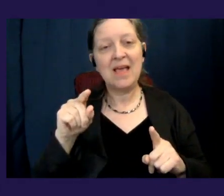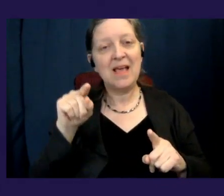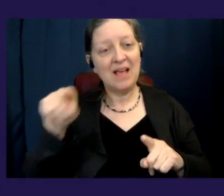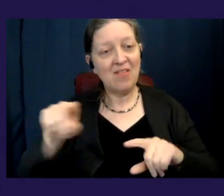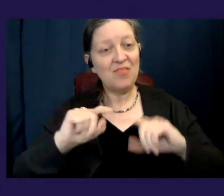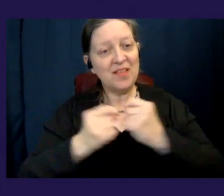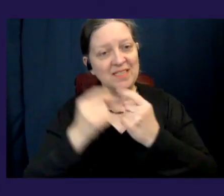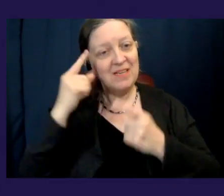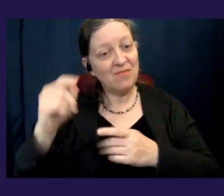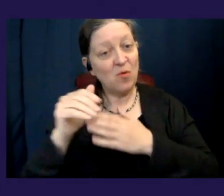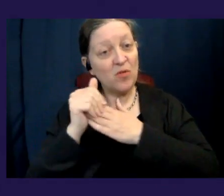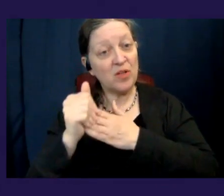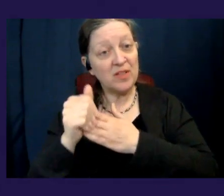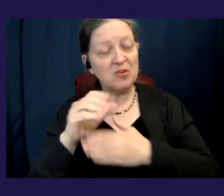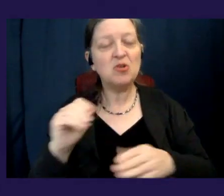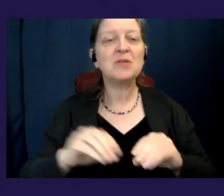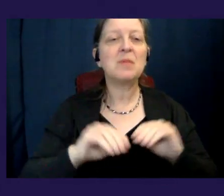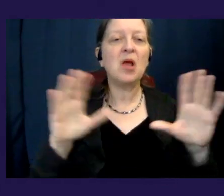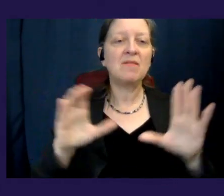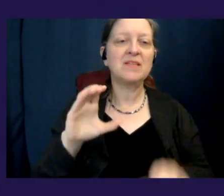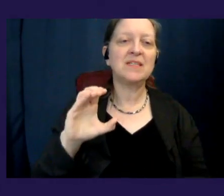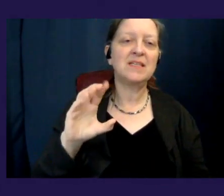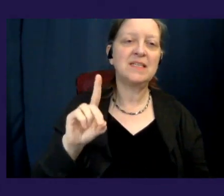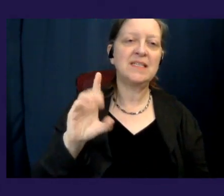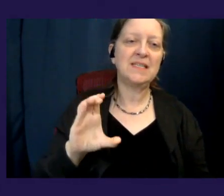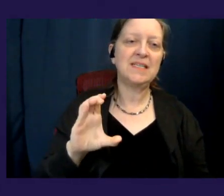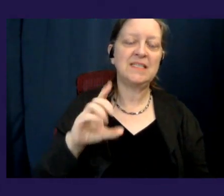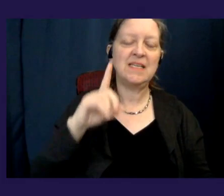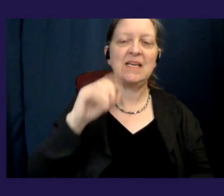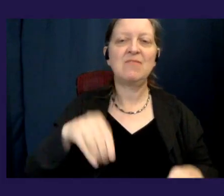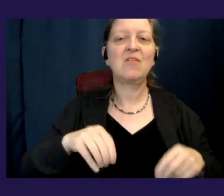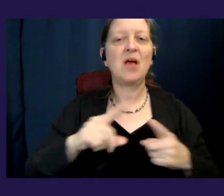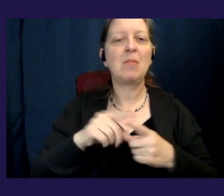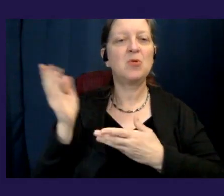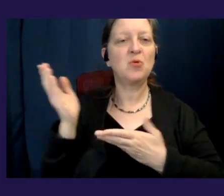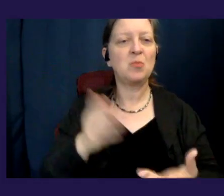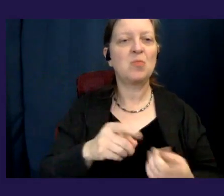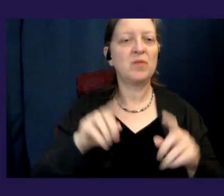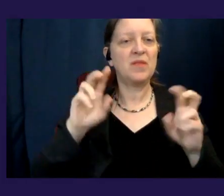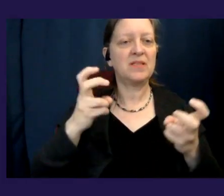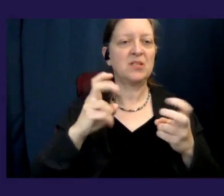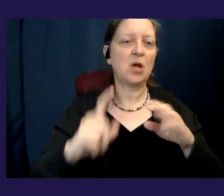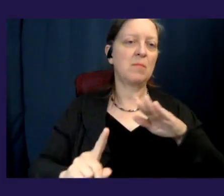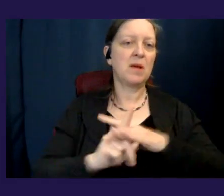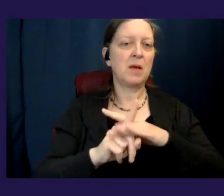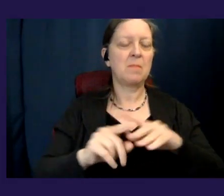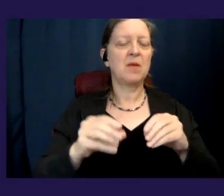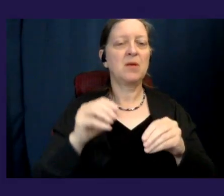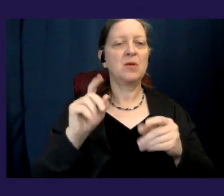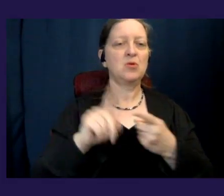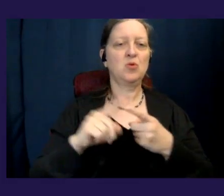obviously, CDC for the opportunity to bring this topic to the front line of the public health